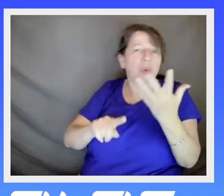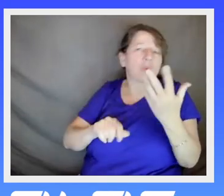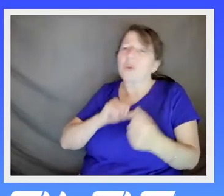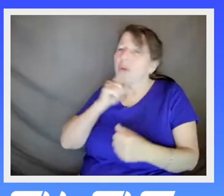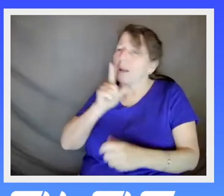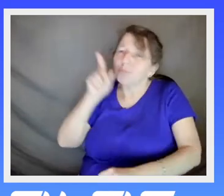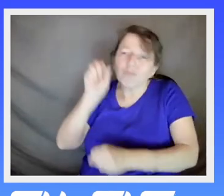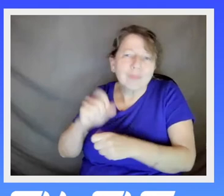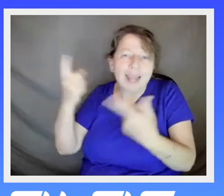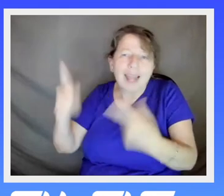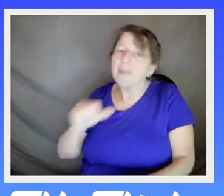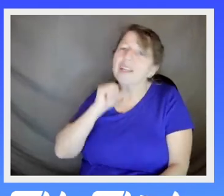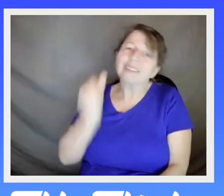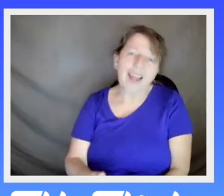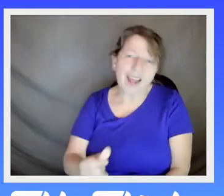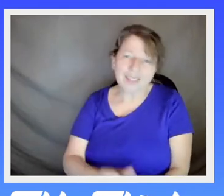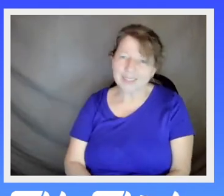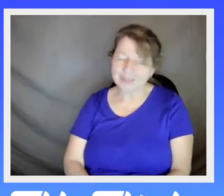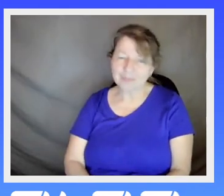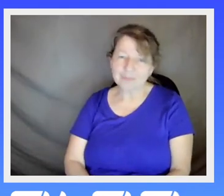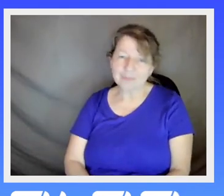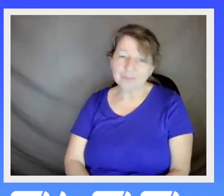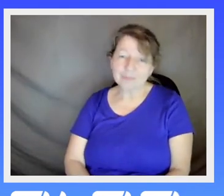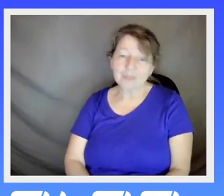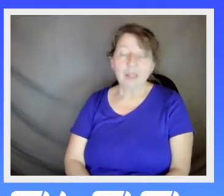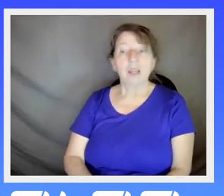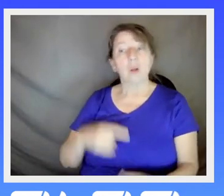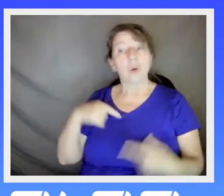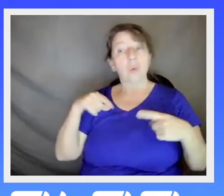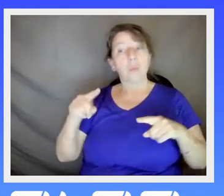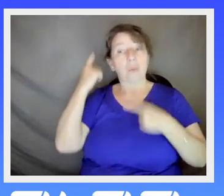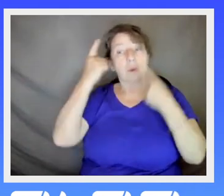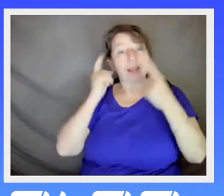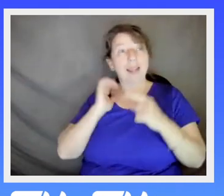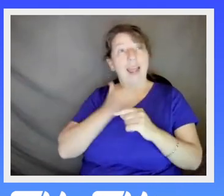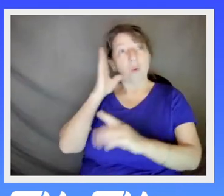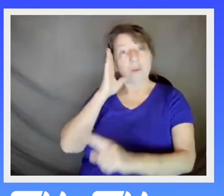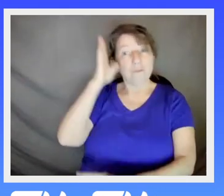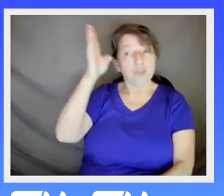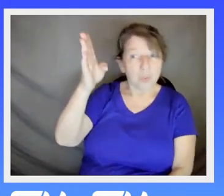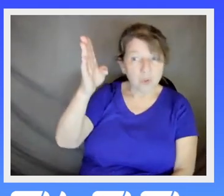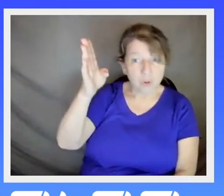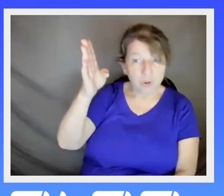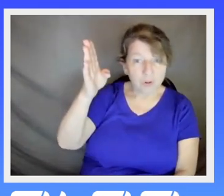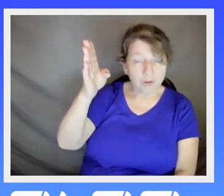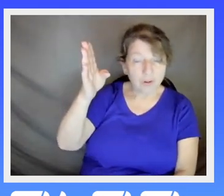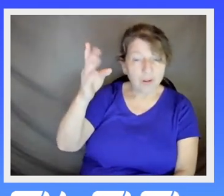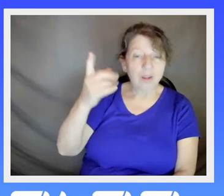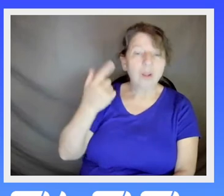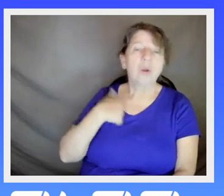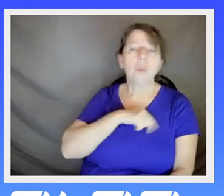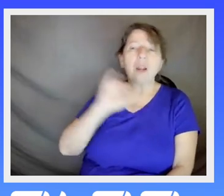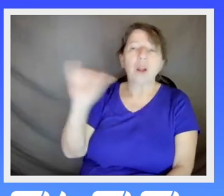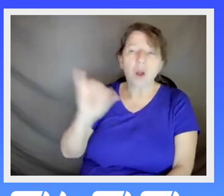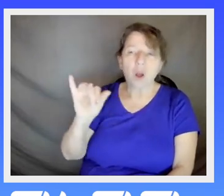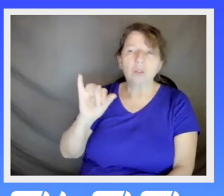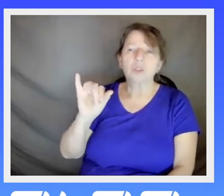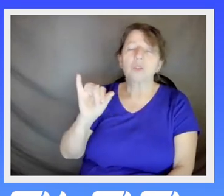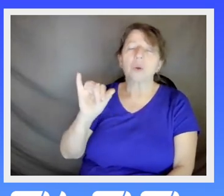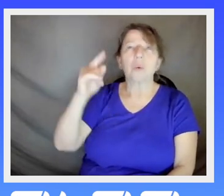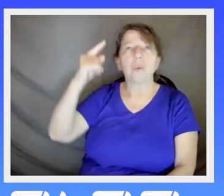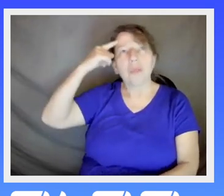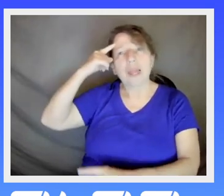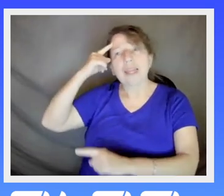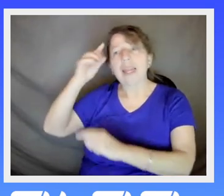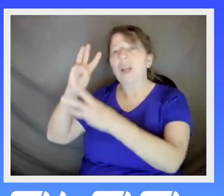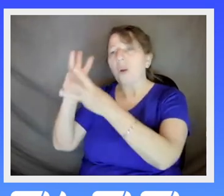ground. In this moment, as we are thinking about our future, the very same steps we need to take to tackle climate justice and racial